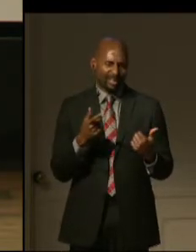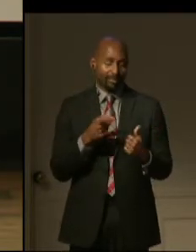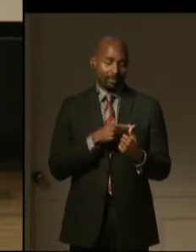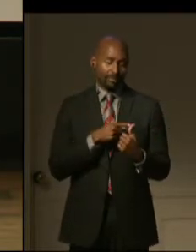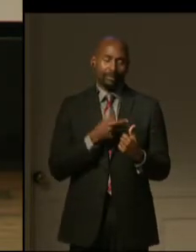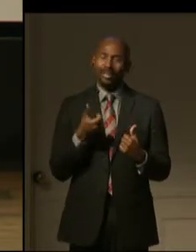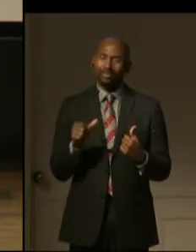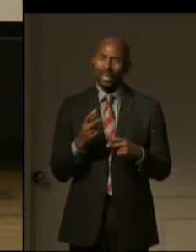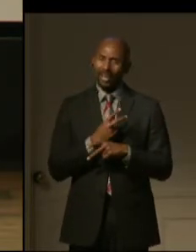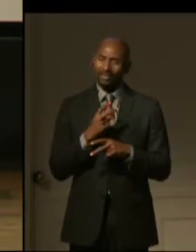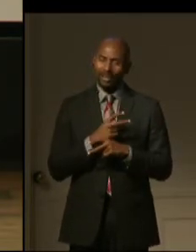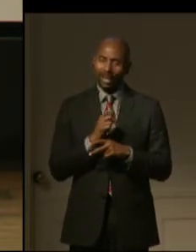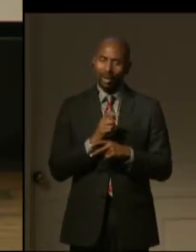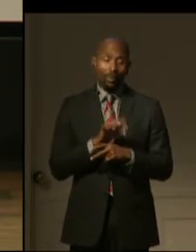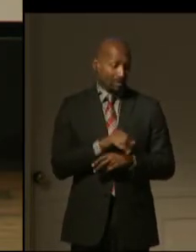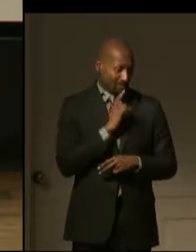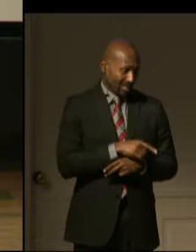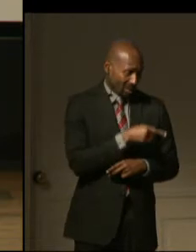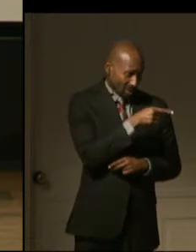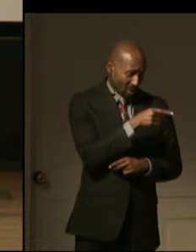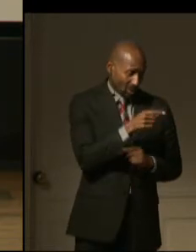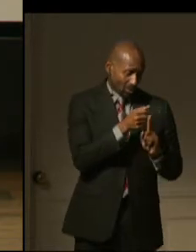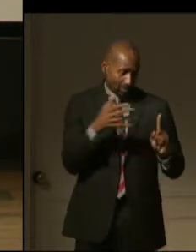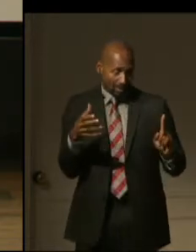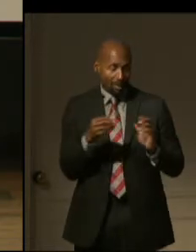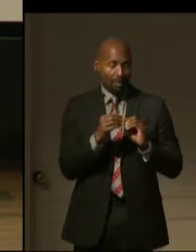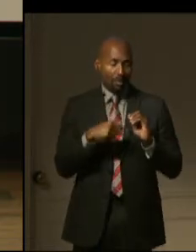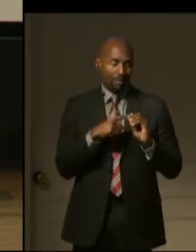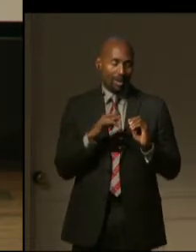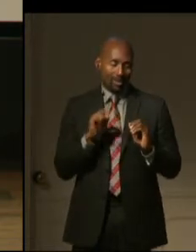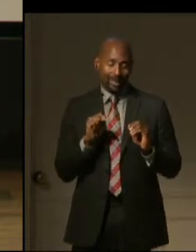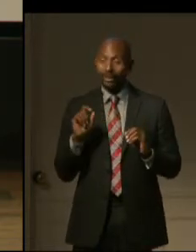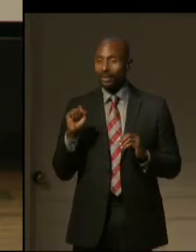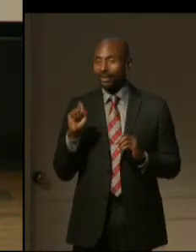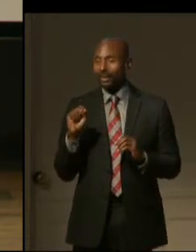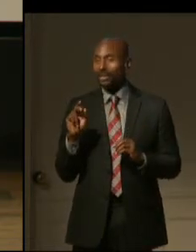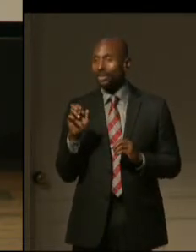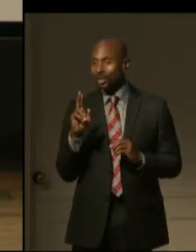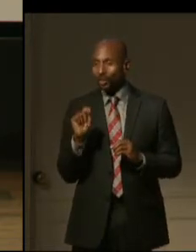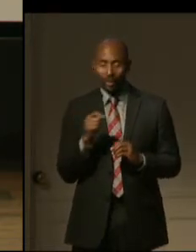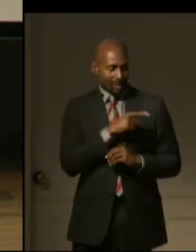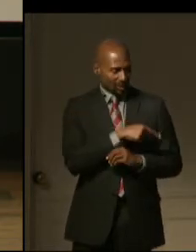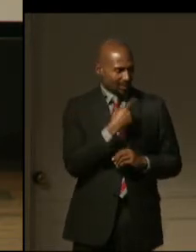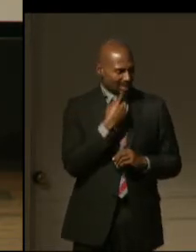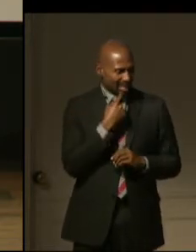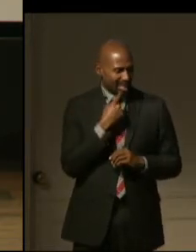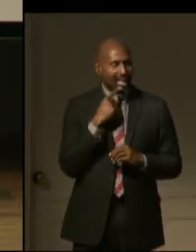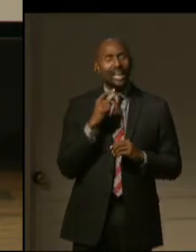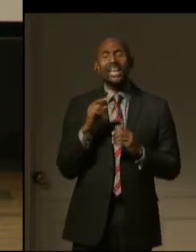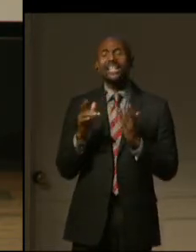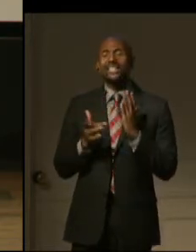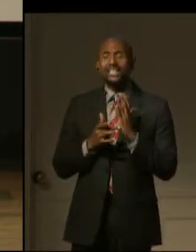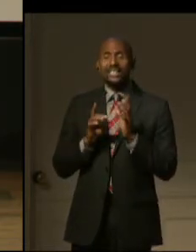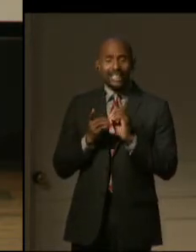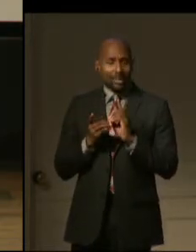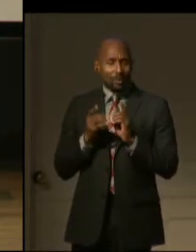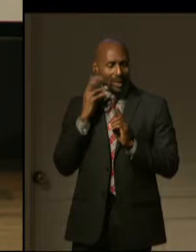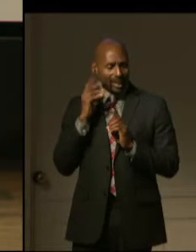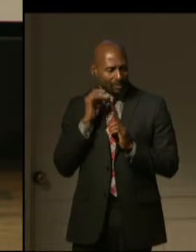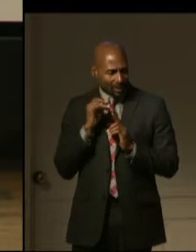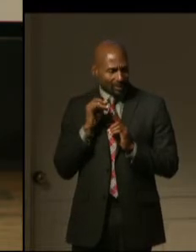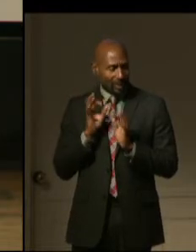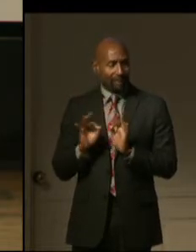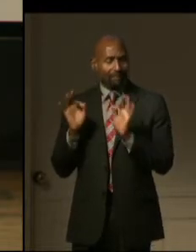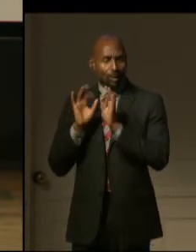figure out, you elaborated a bit on it, Stuart, about what is the value of a digital experience versus an